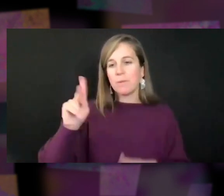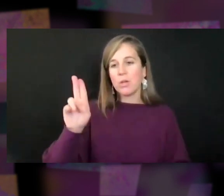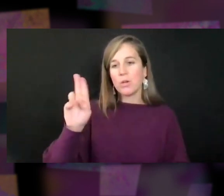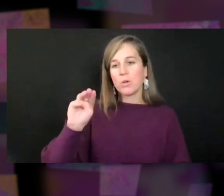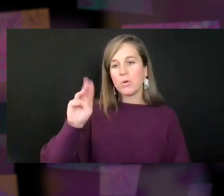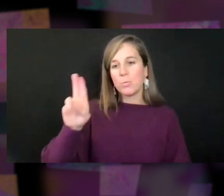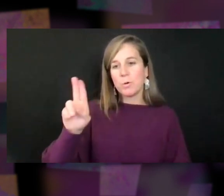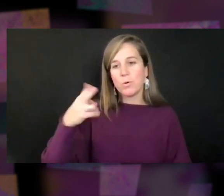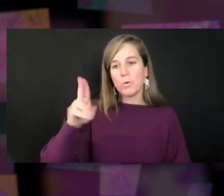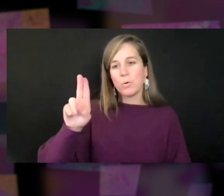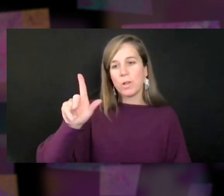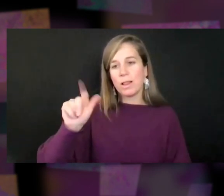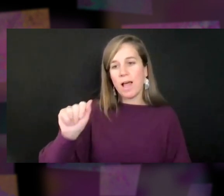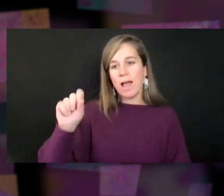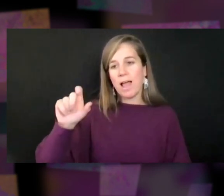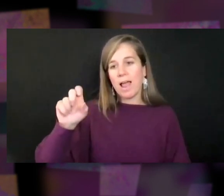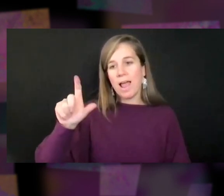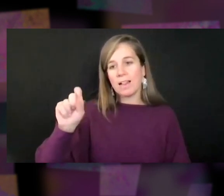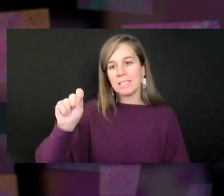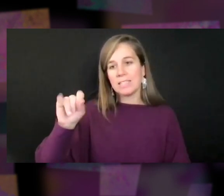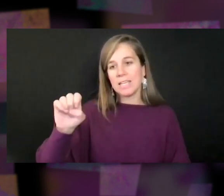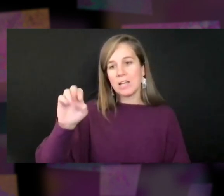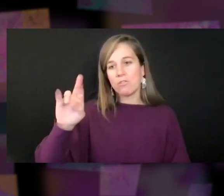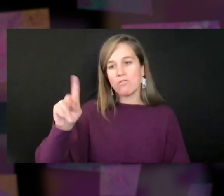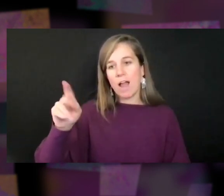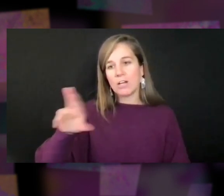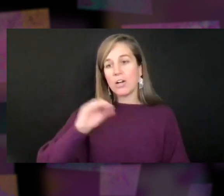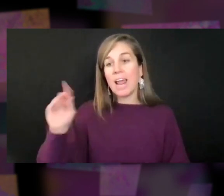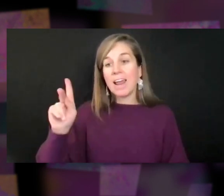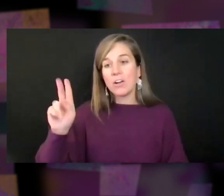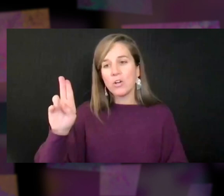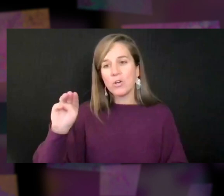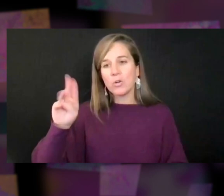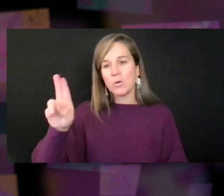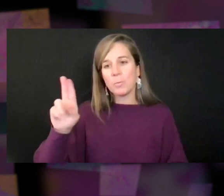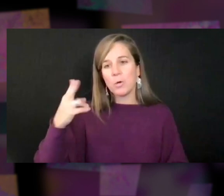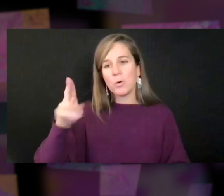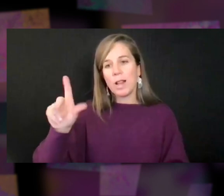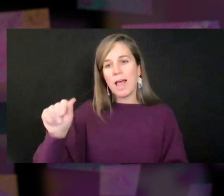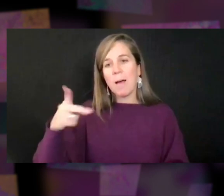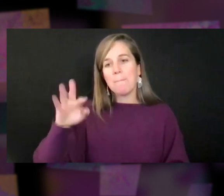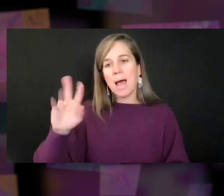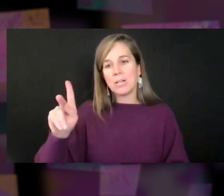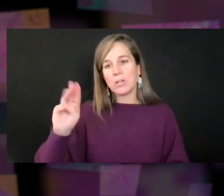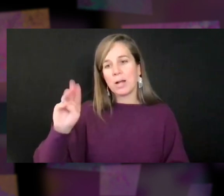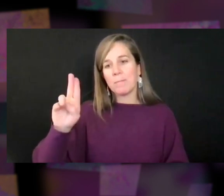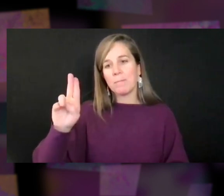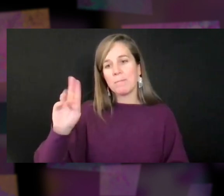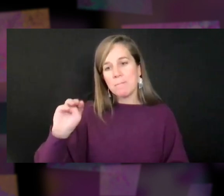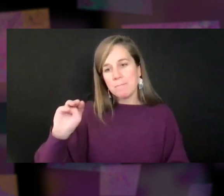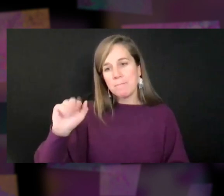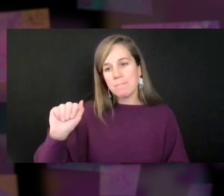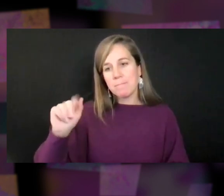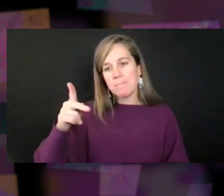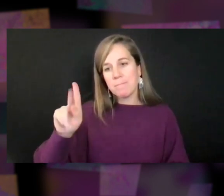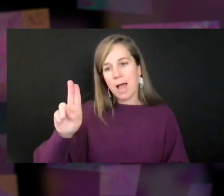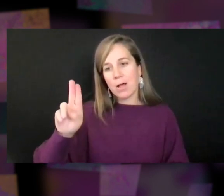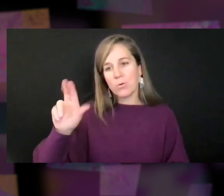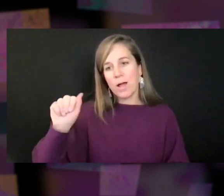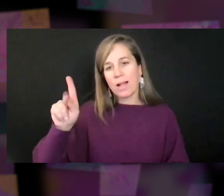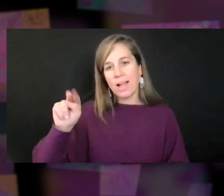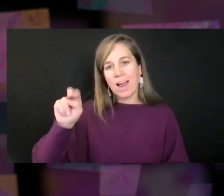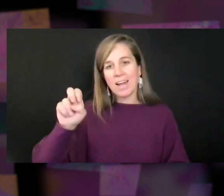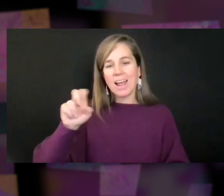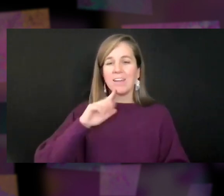Ryder, and Kumuhula Patrick Makuakane. These are some great